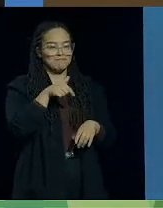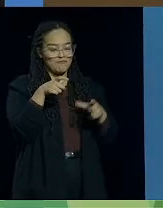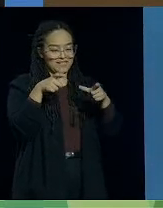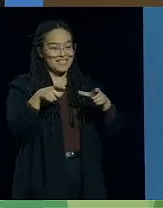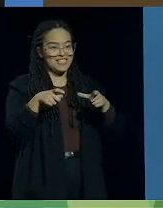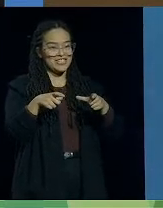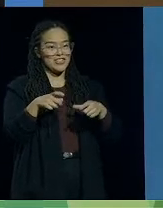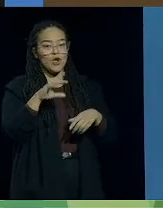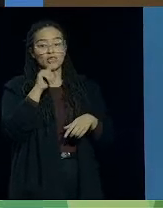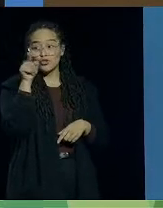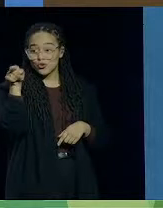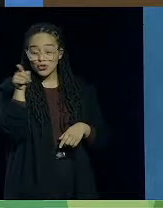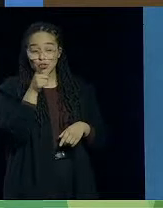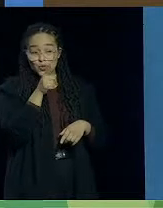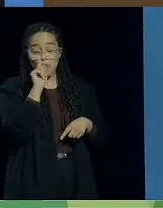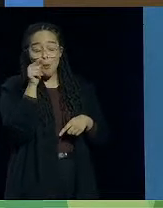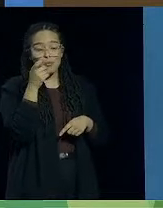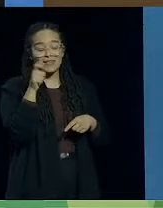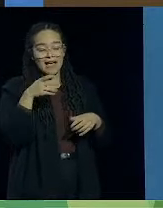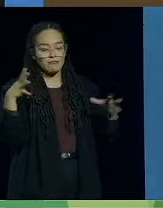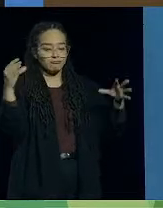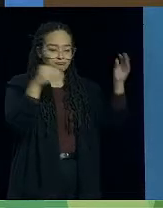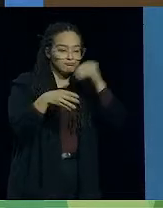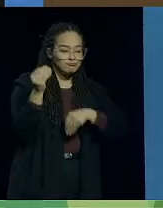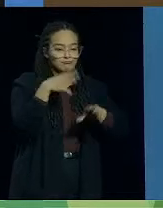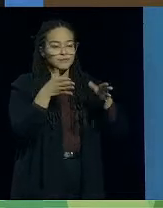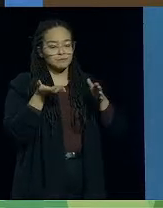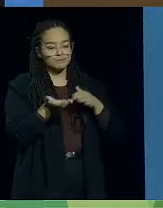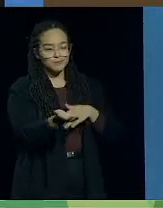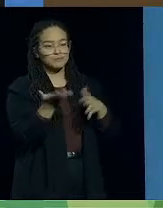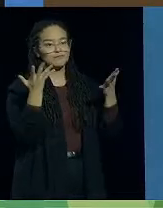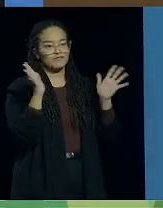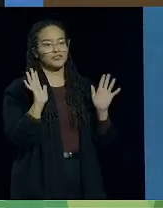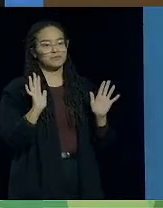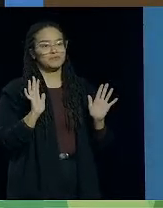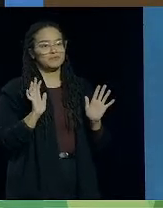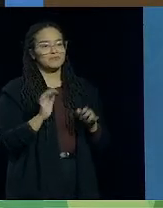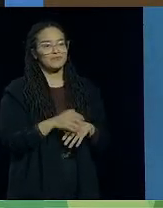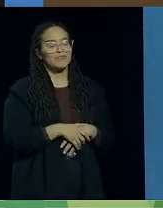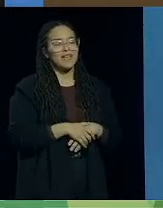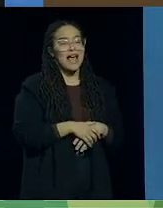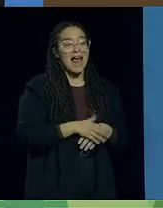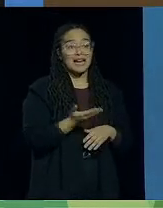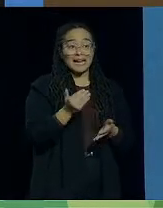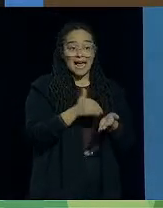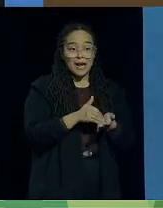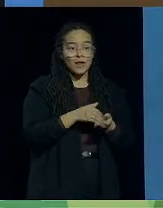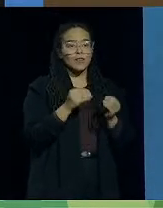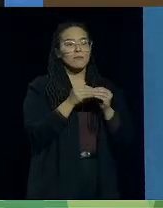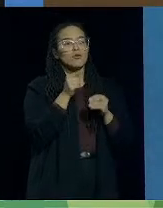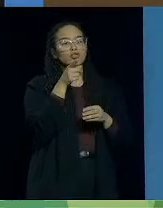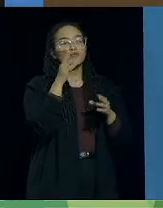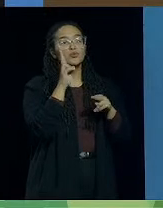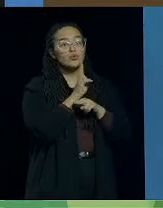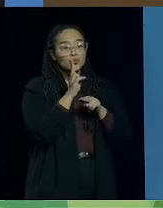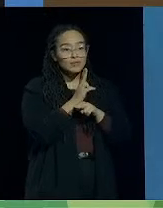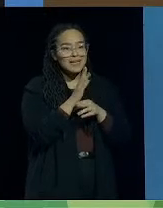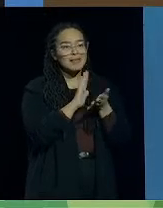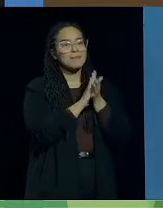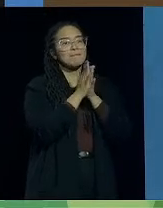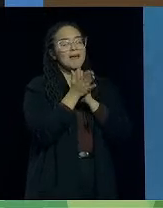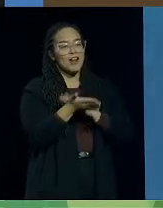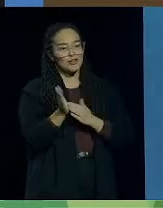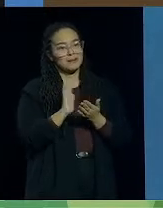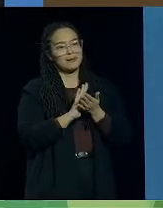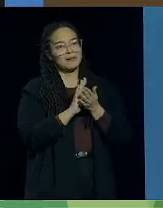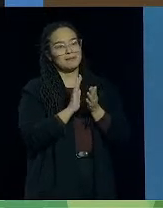is assemble the ingredients, and the oven does the rest. But here again, the more you use it, the better it